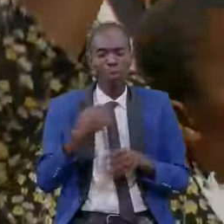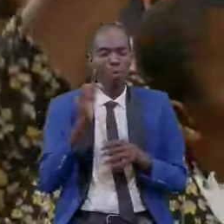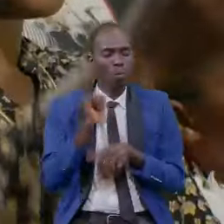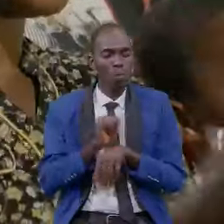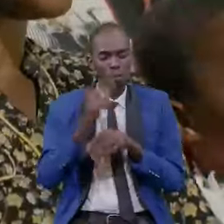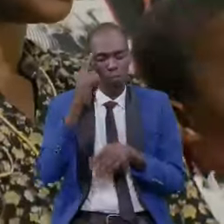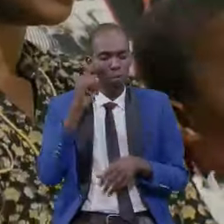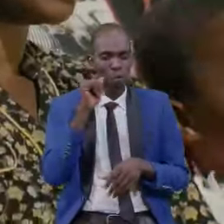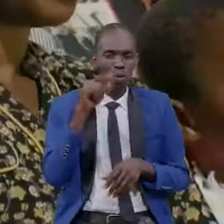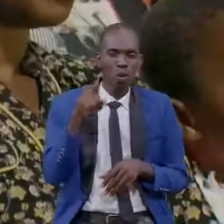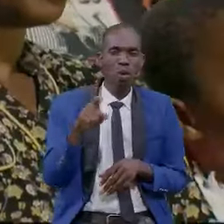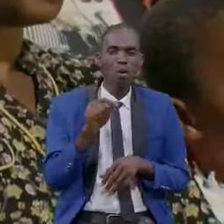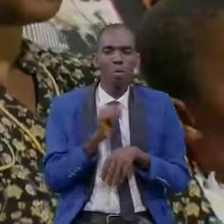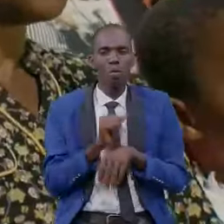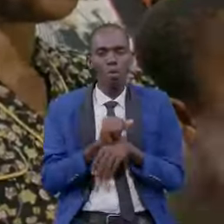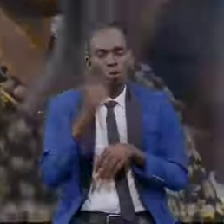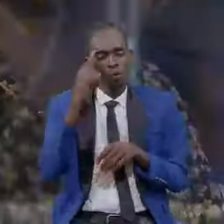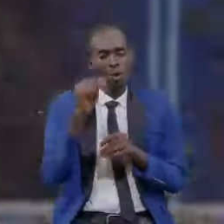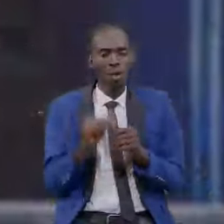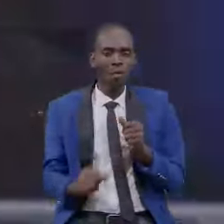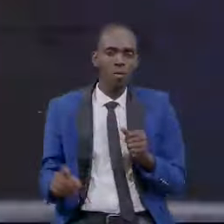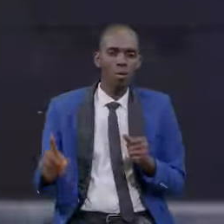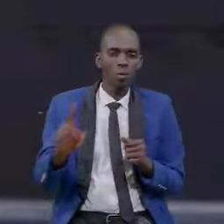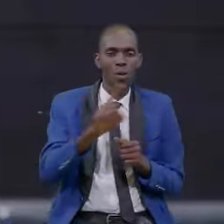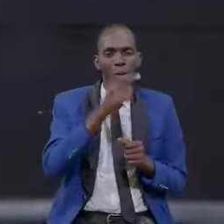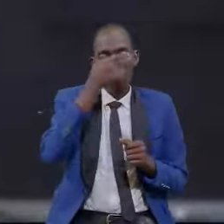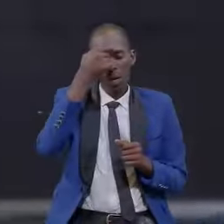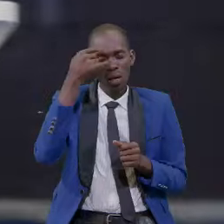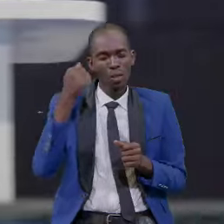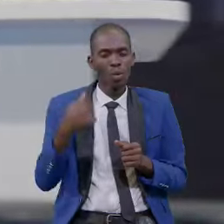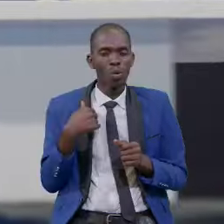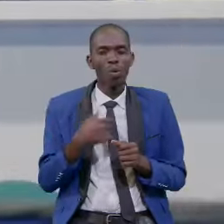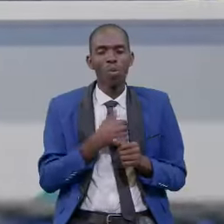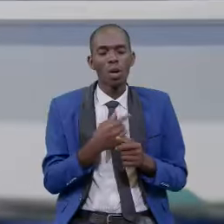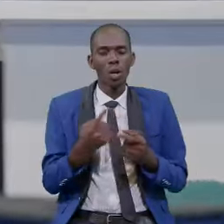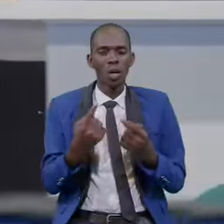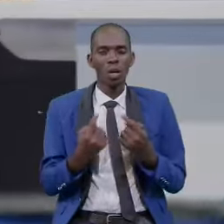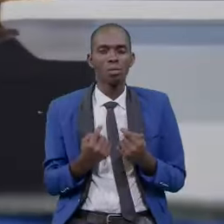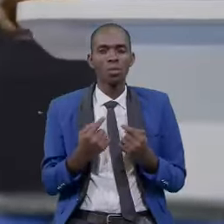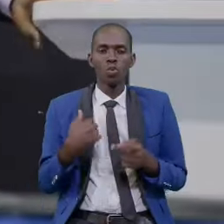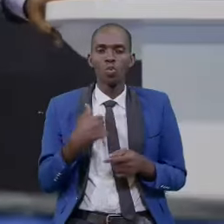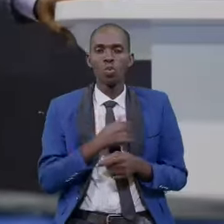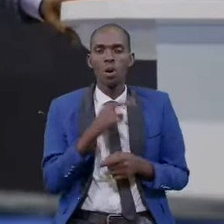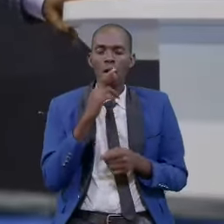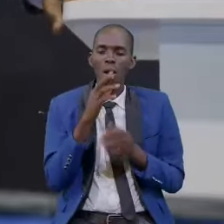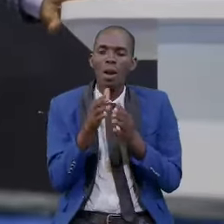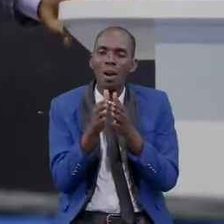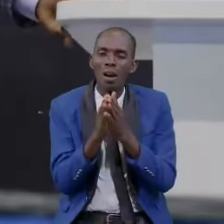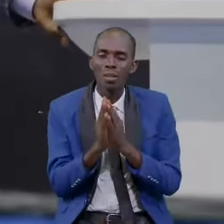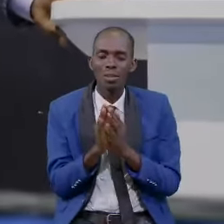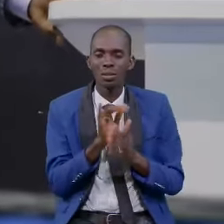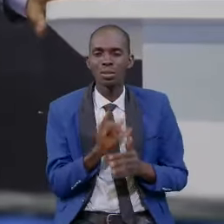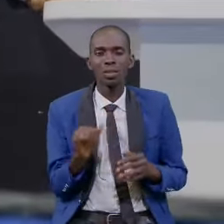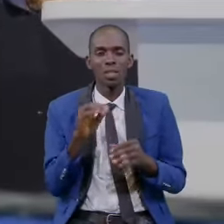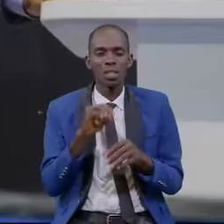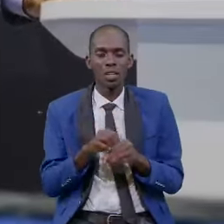Will avail for everyone. Because we come, we're asking in